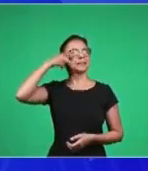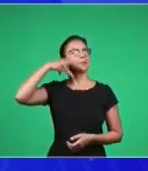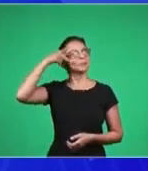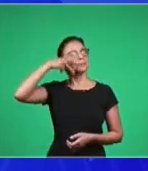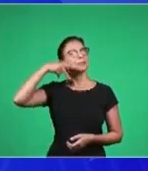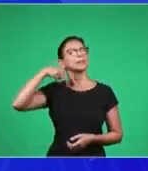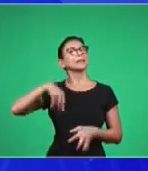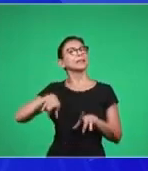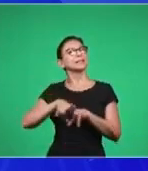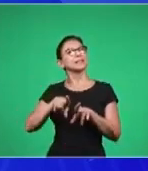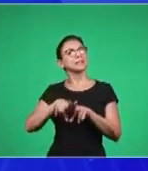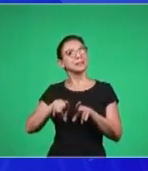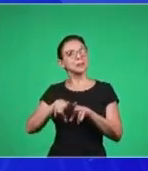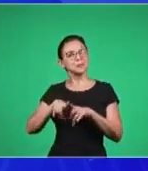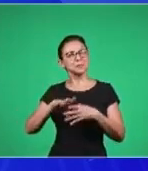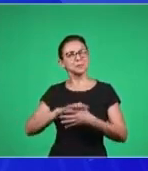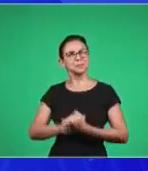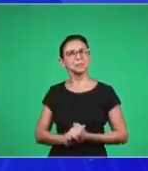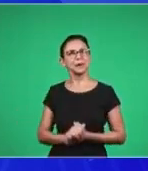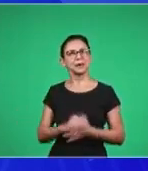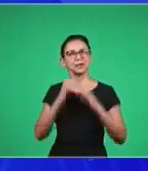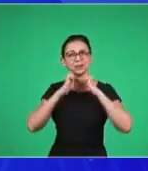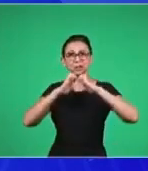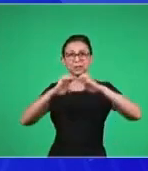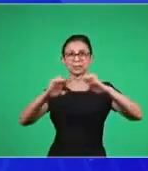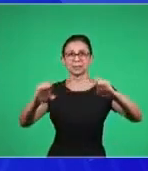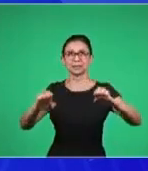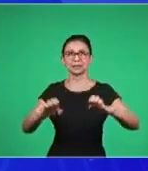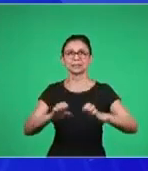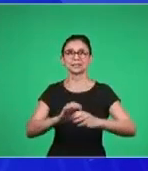other evangelism services there.